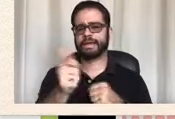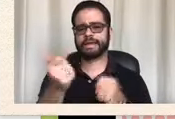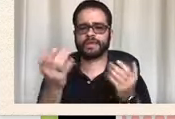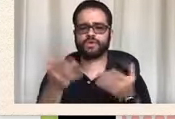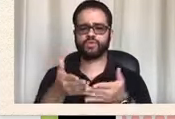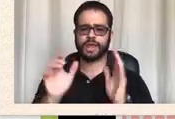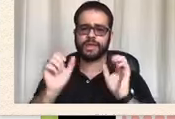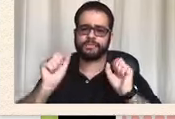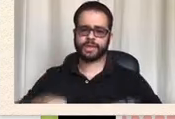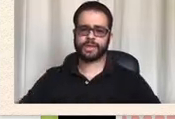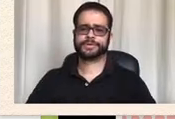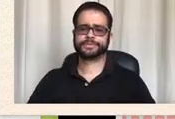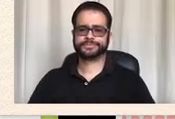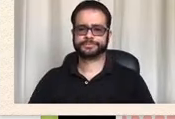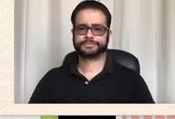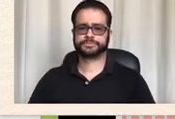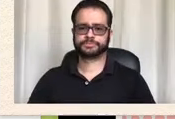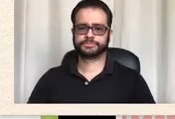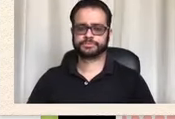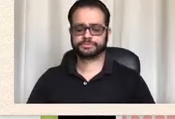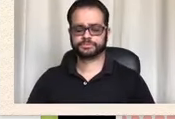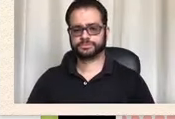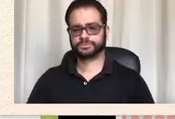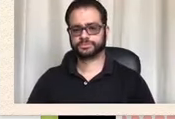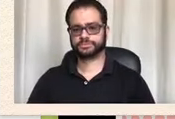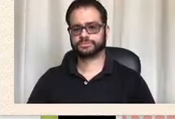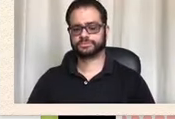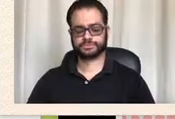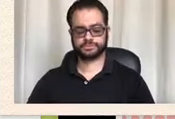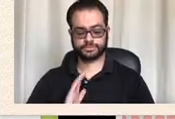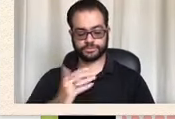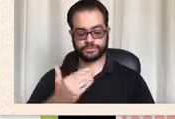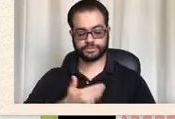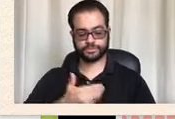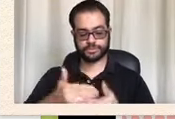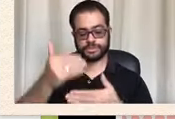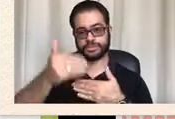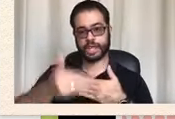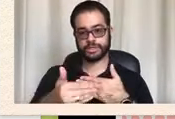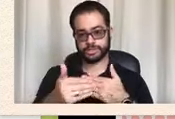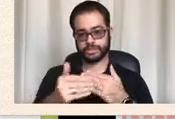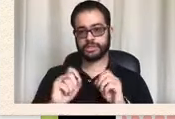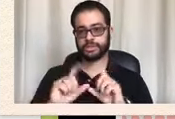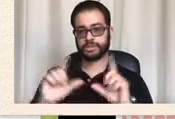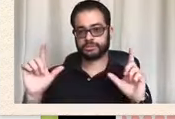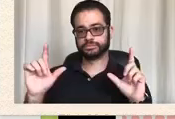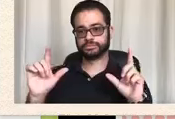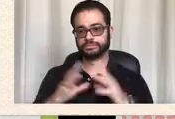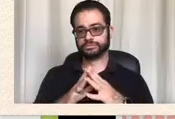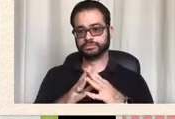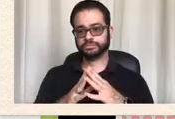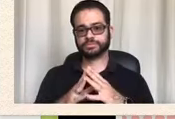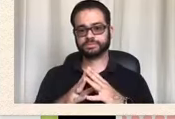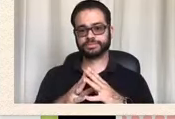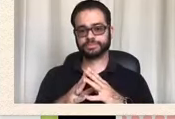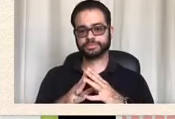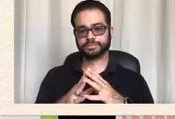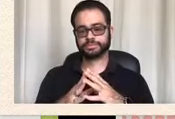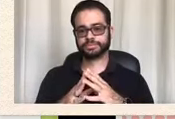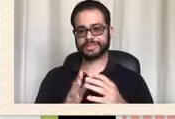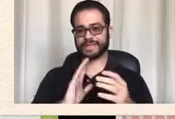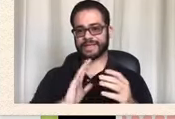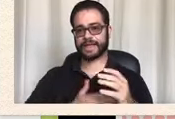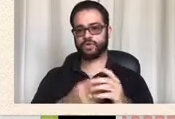Our next slide here is our self-advocates receiving